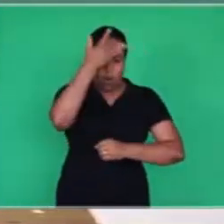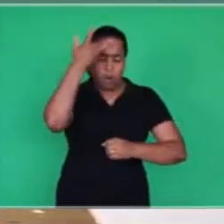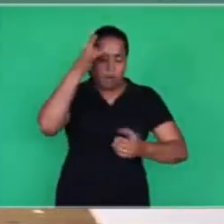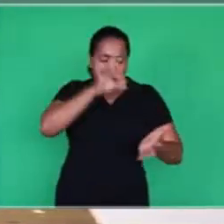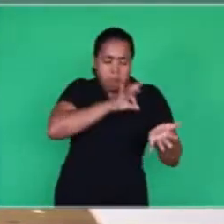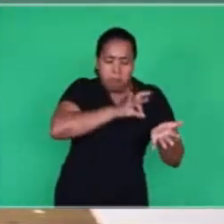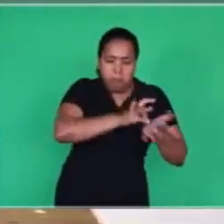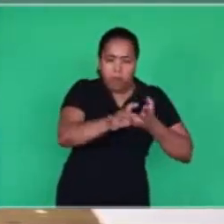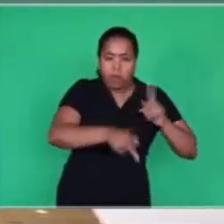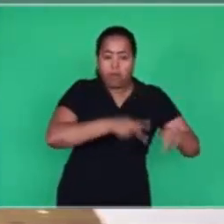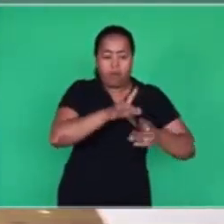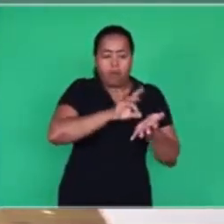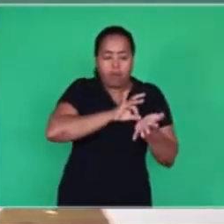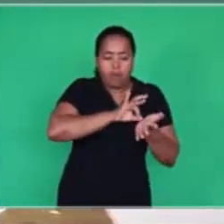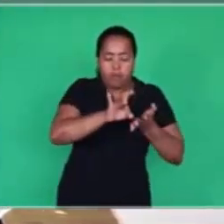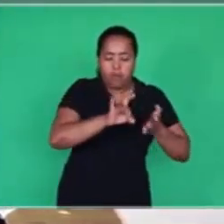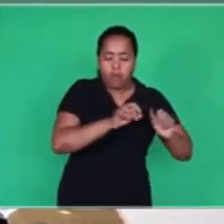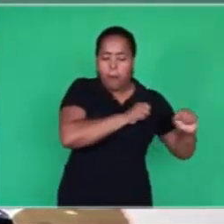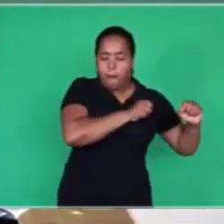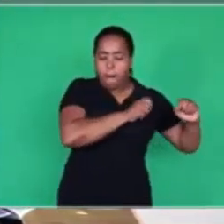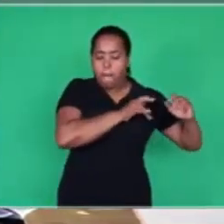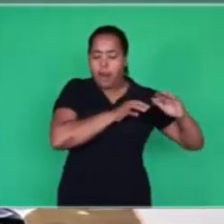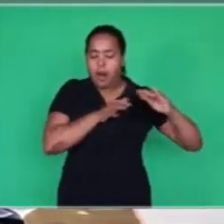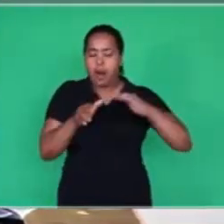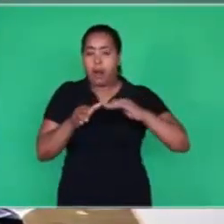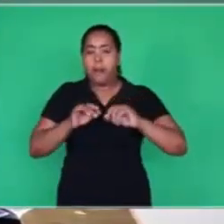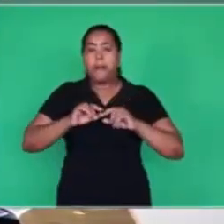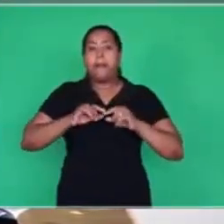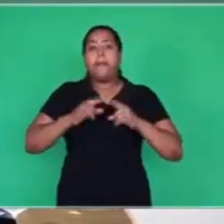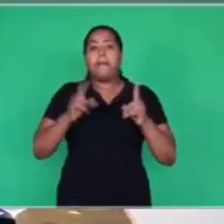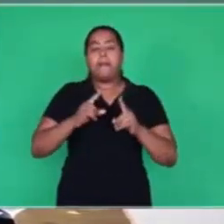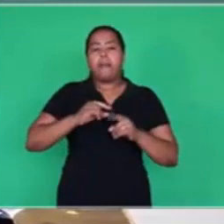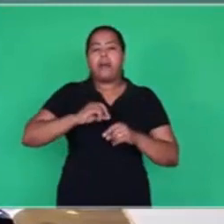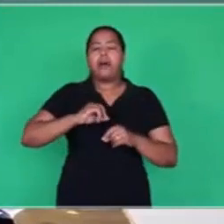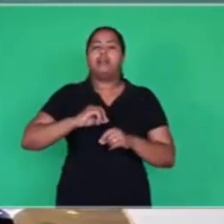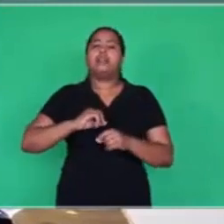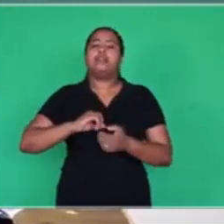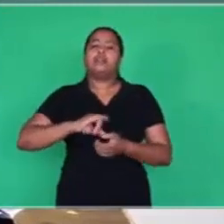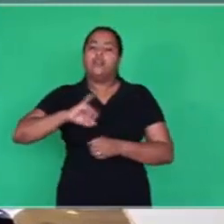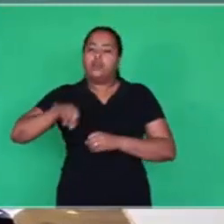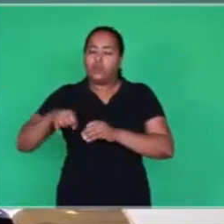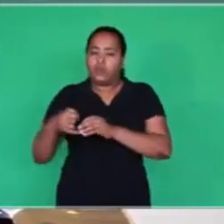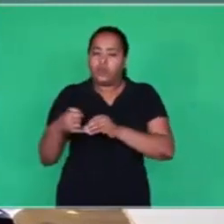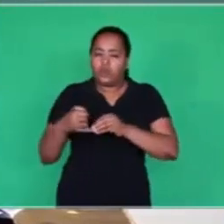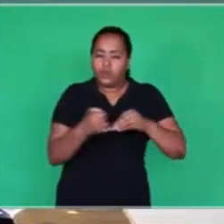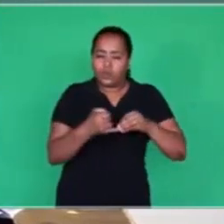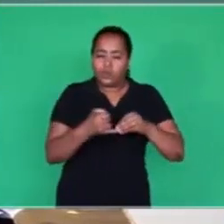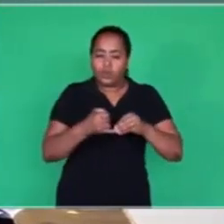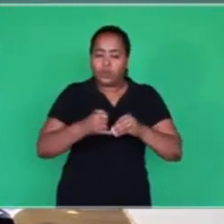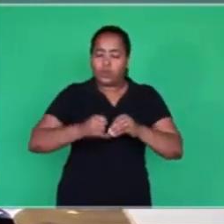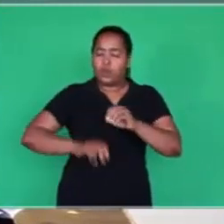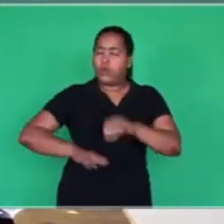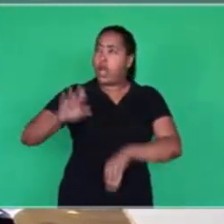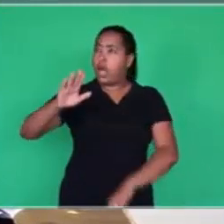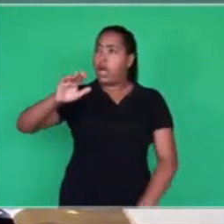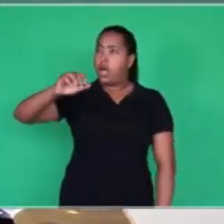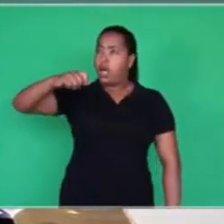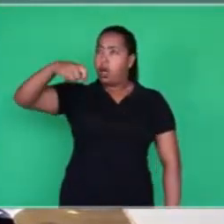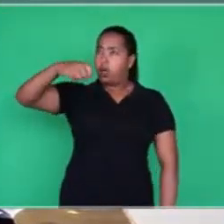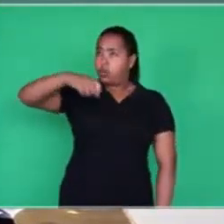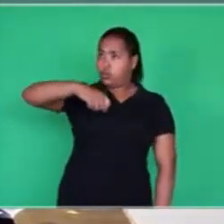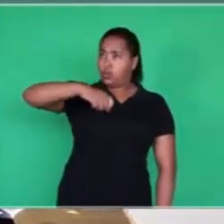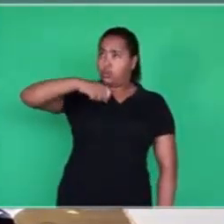So the sun would retrocede and the moon would stop. The time